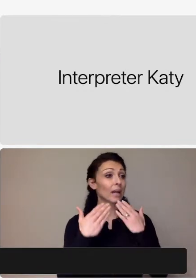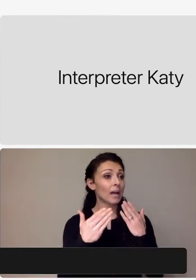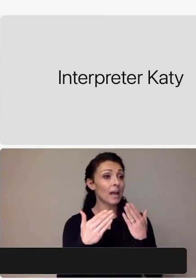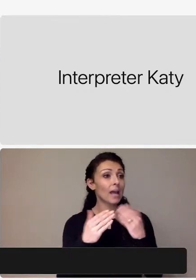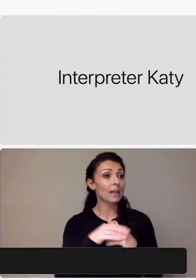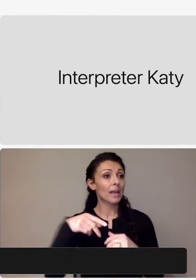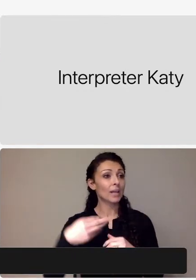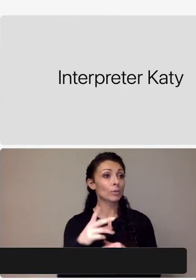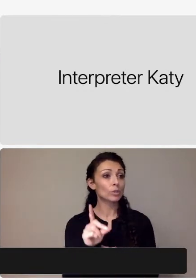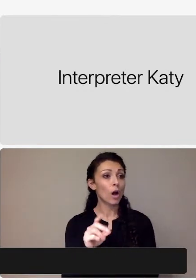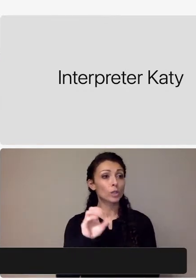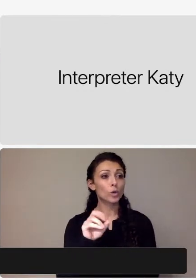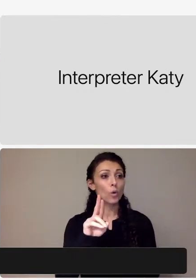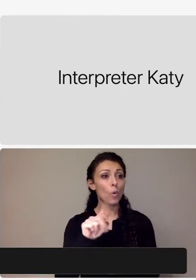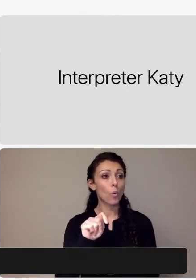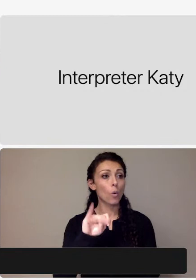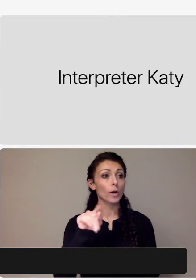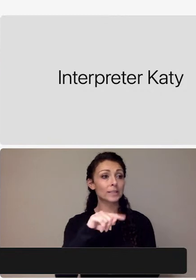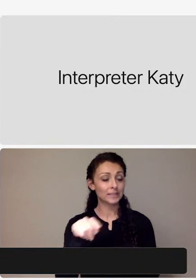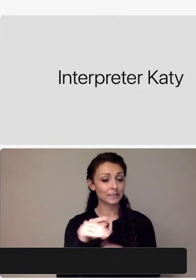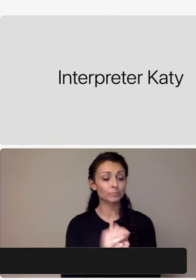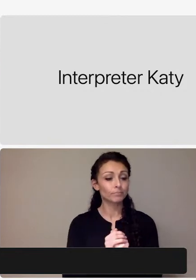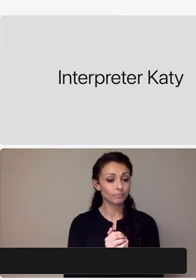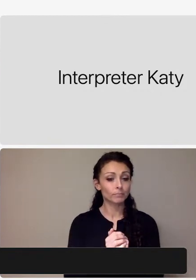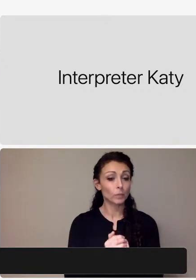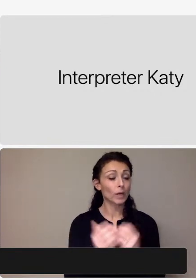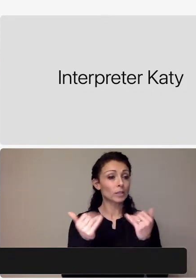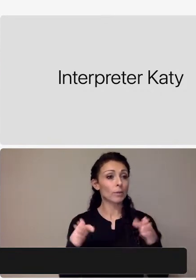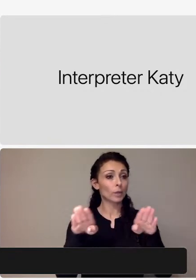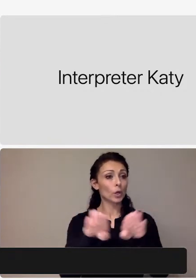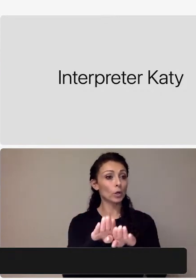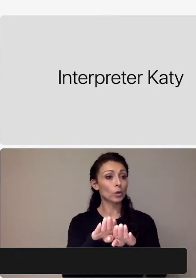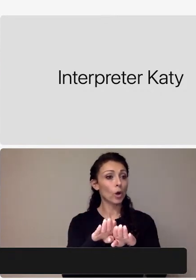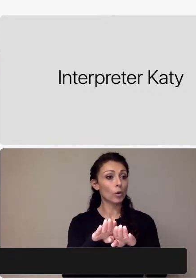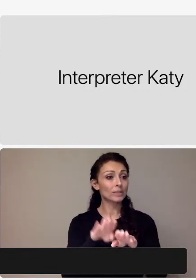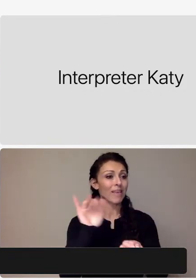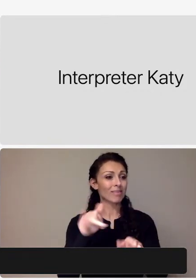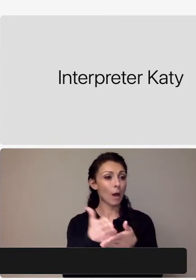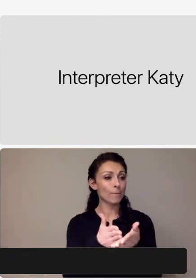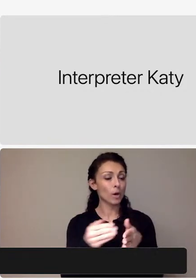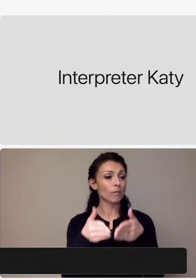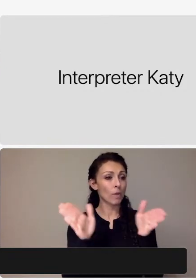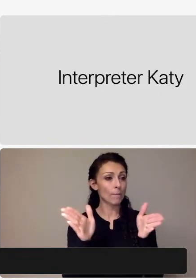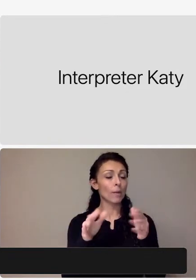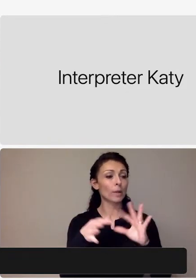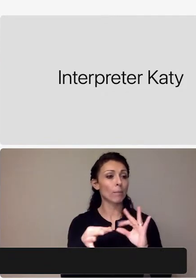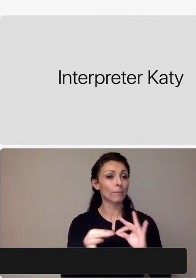okay we're close closing the proper comments this public hearing